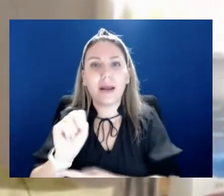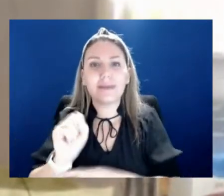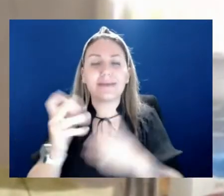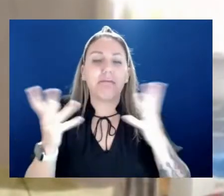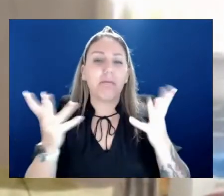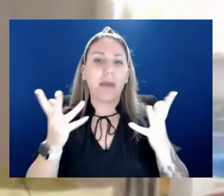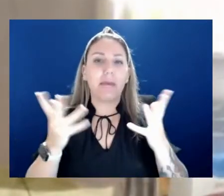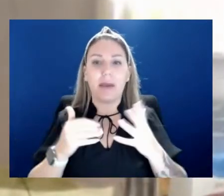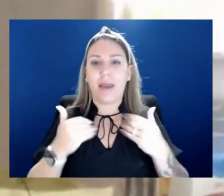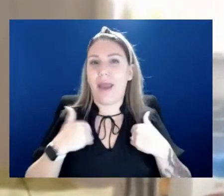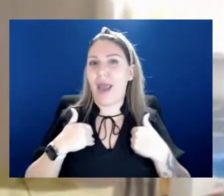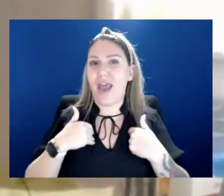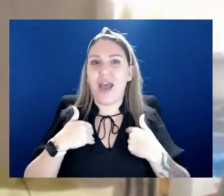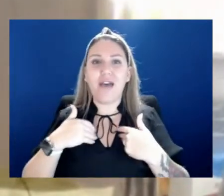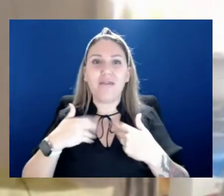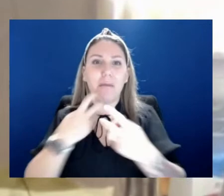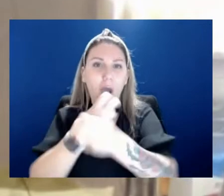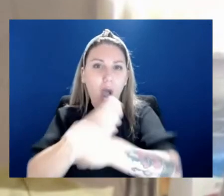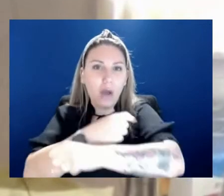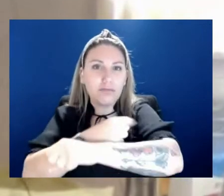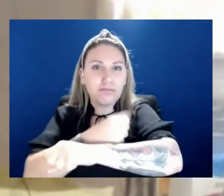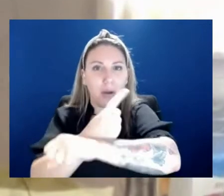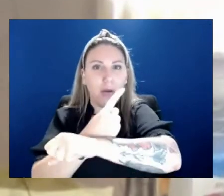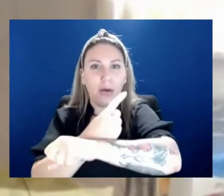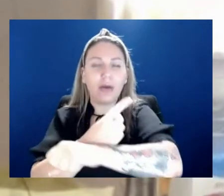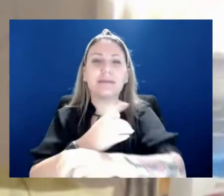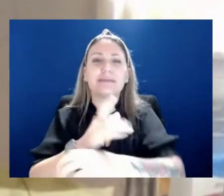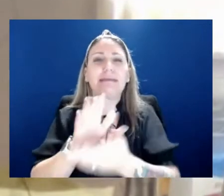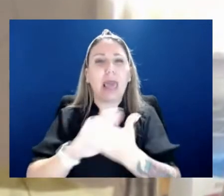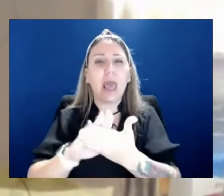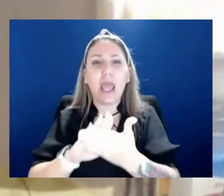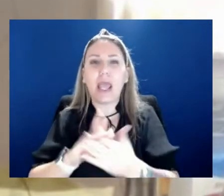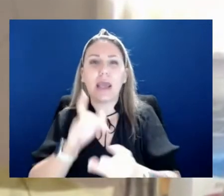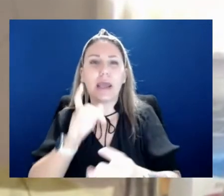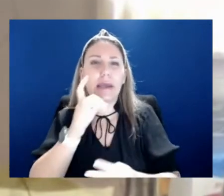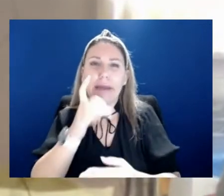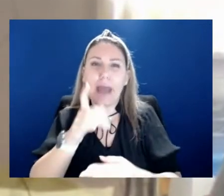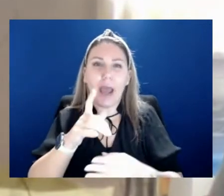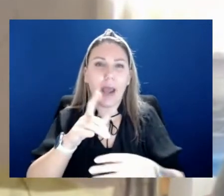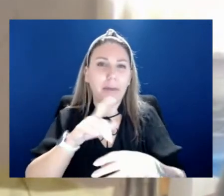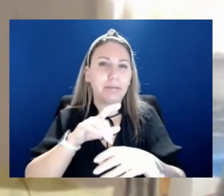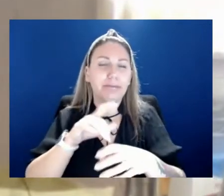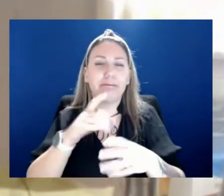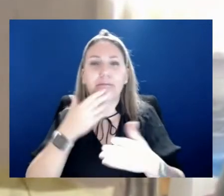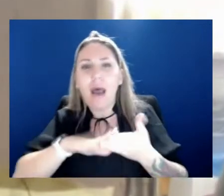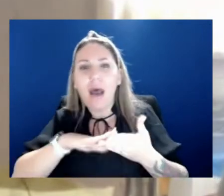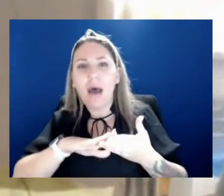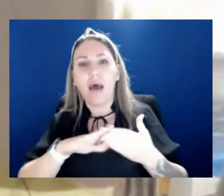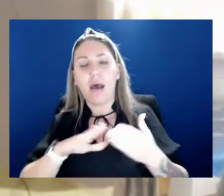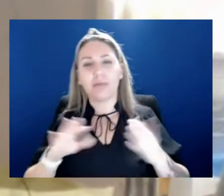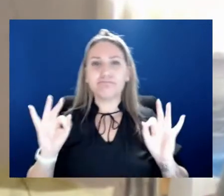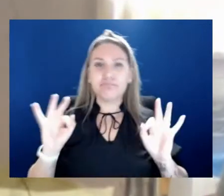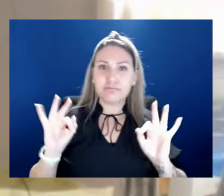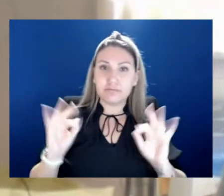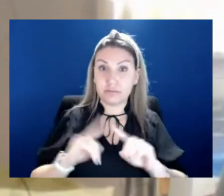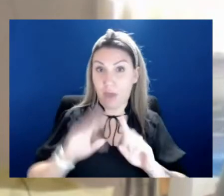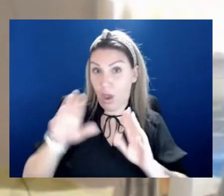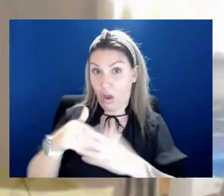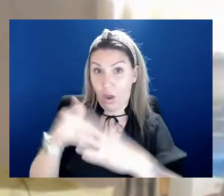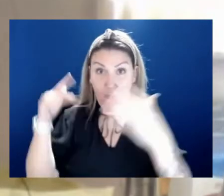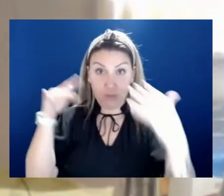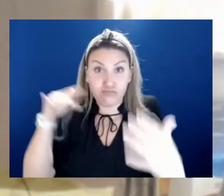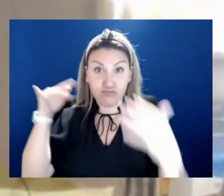have a broken bone that is a clean wound. The skin is not broken. Essentially, all wartime injuries